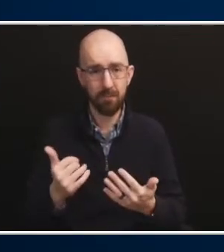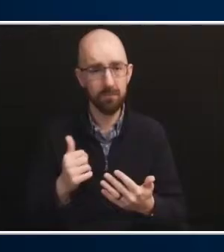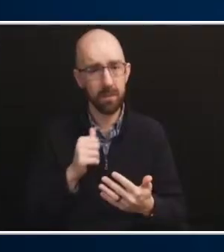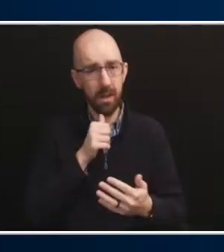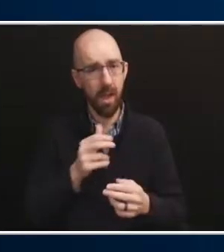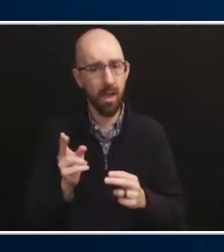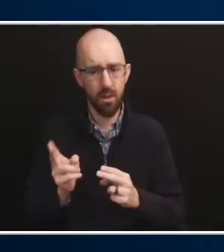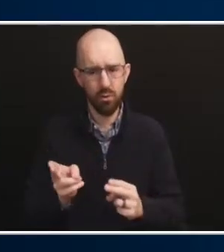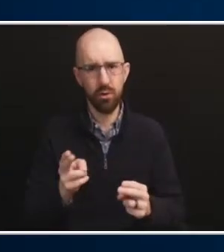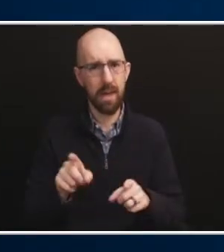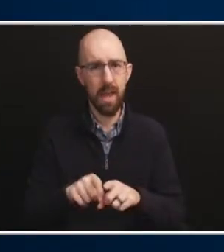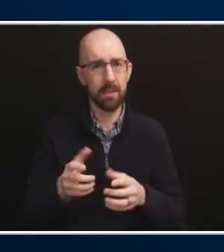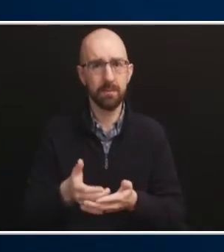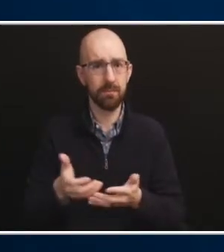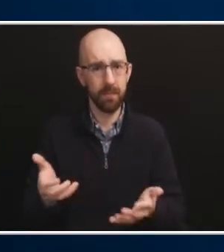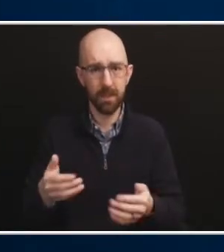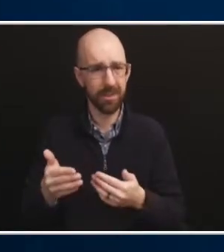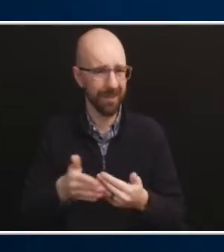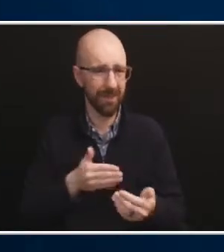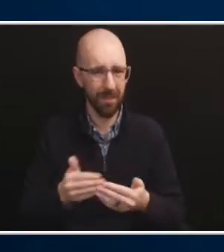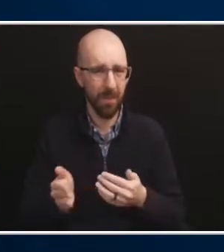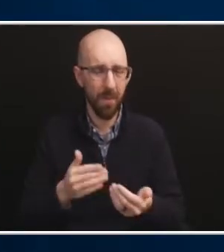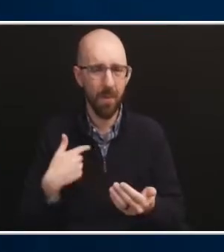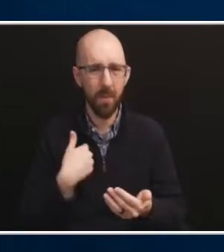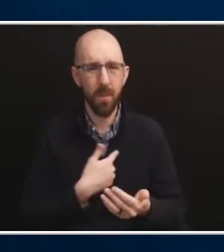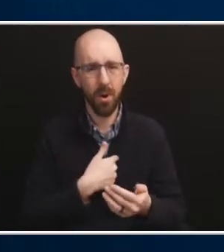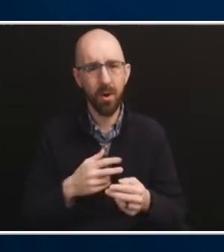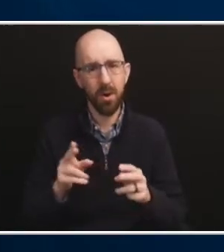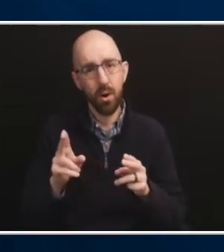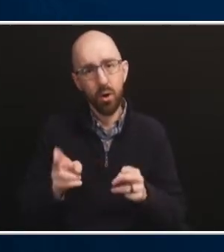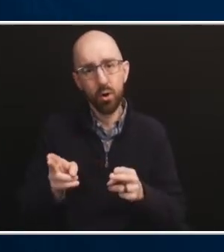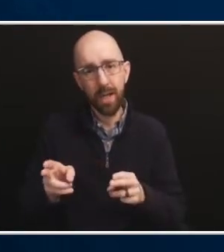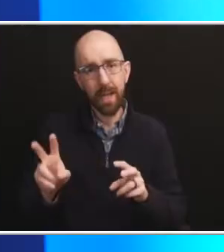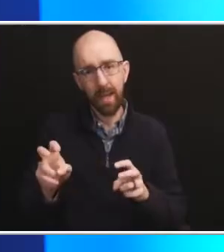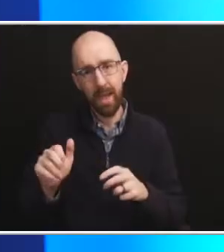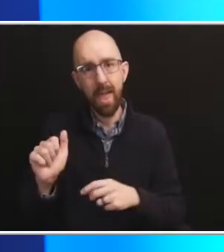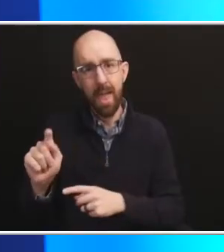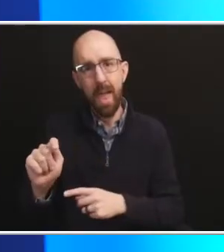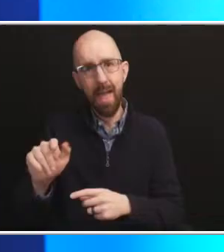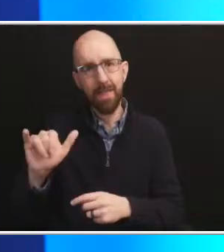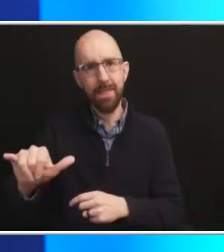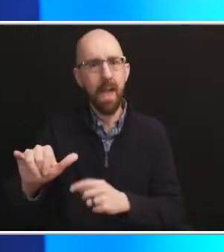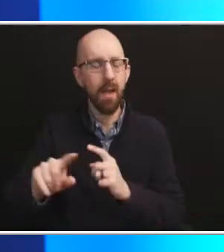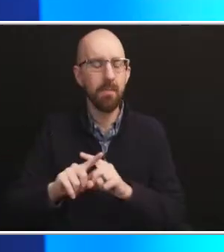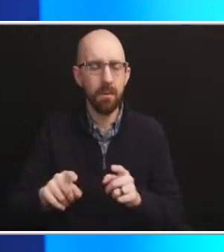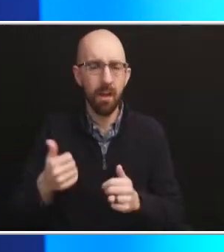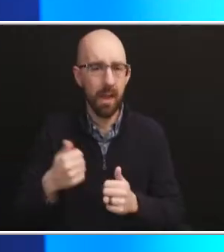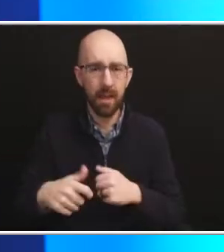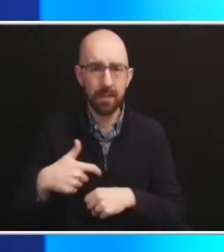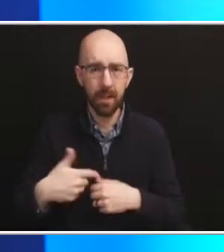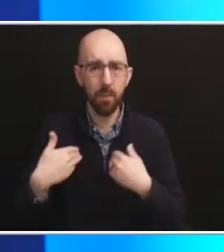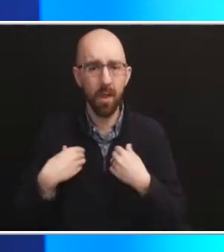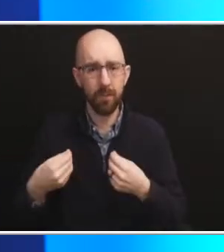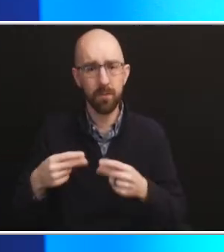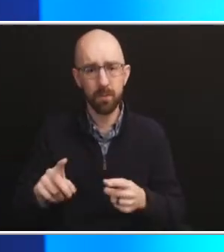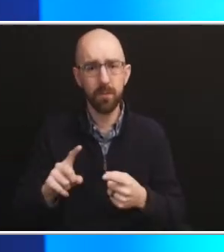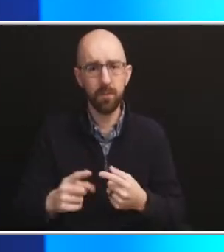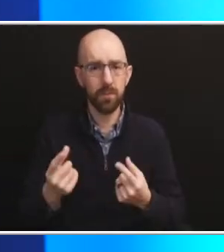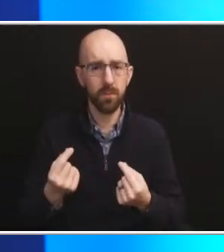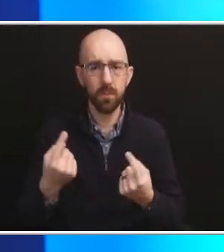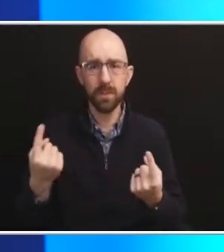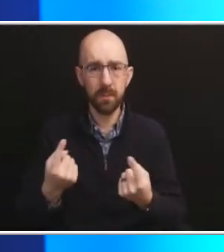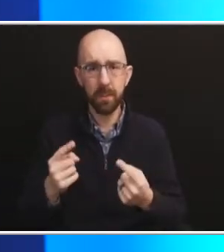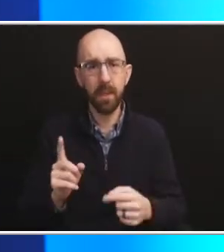a hurry, even though we're hurrying at it, but anytime we have an opportunity to do something, go somewhere,